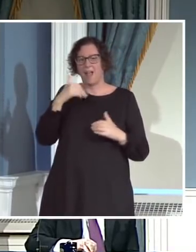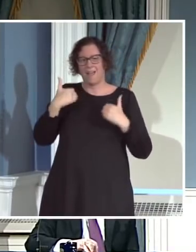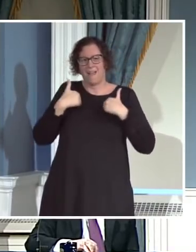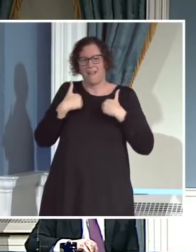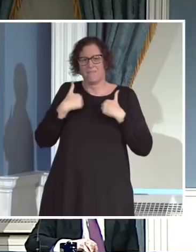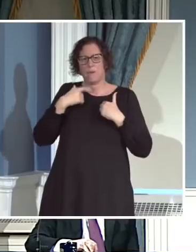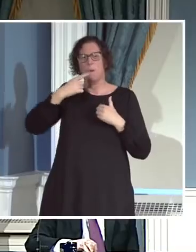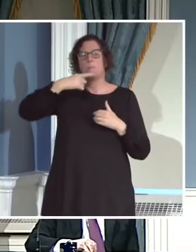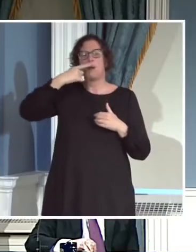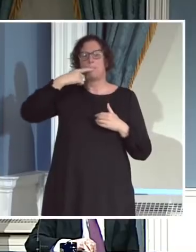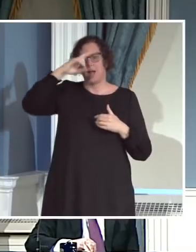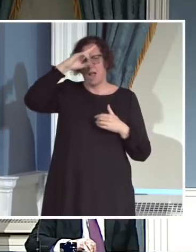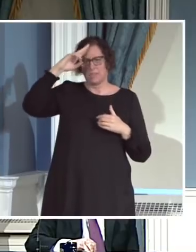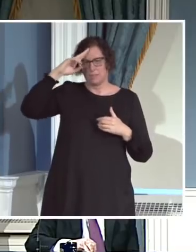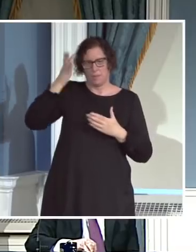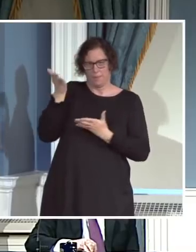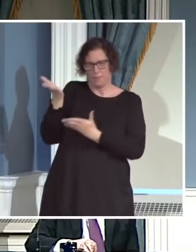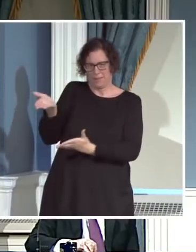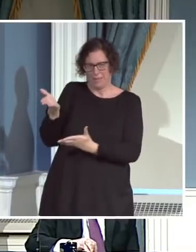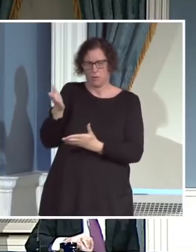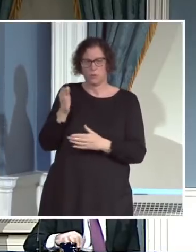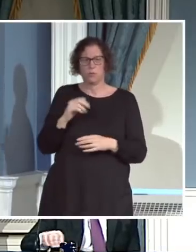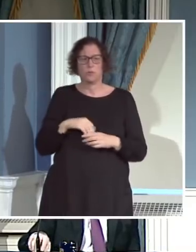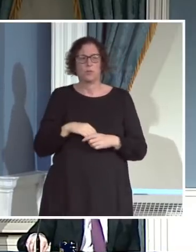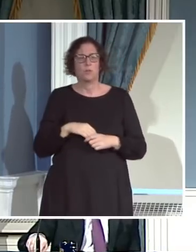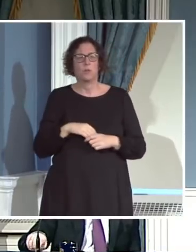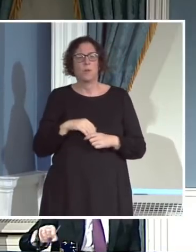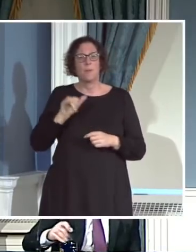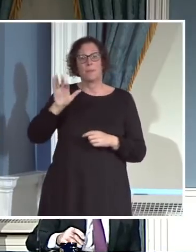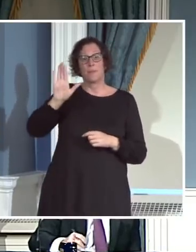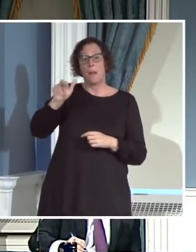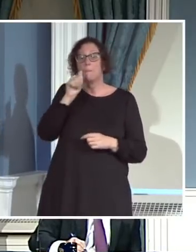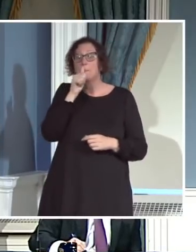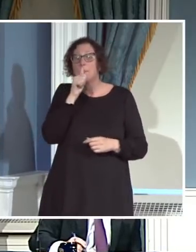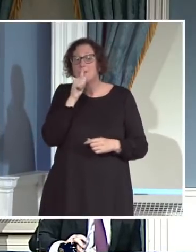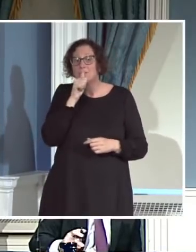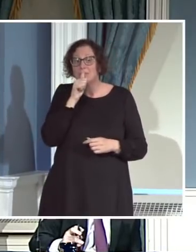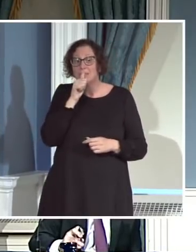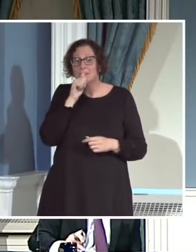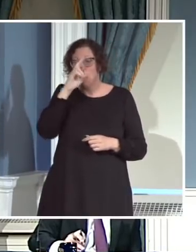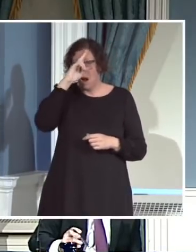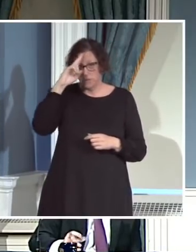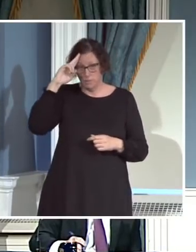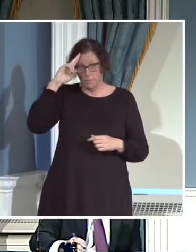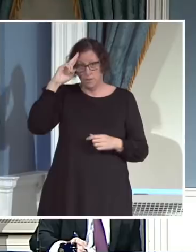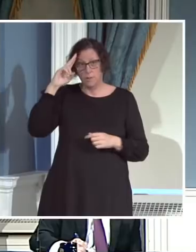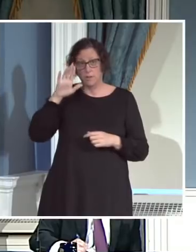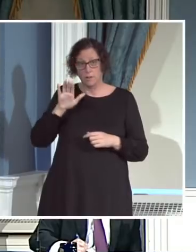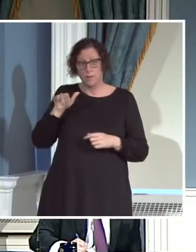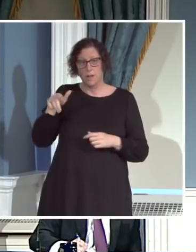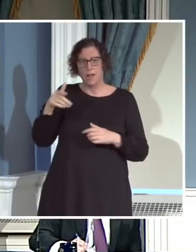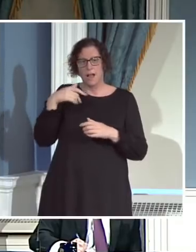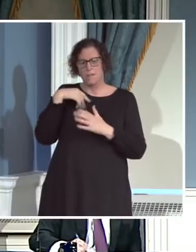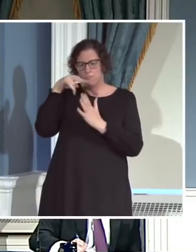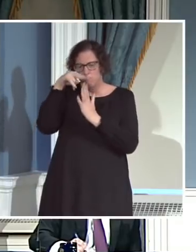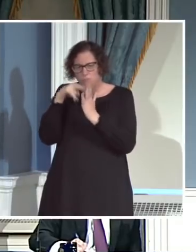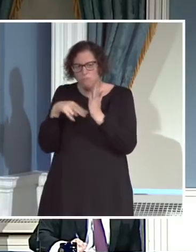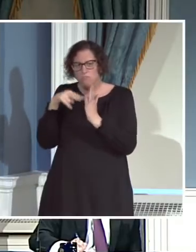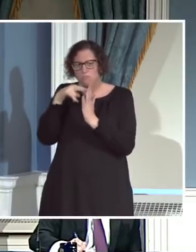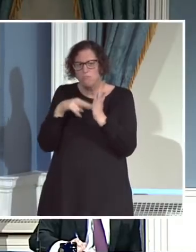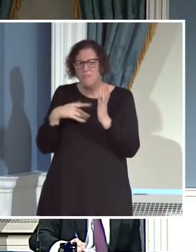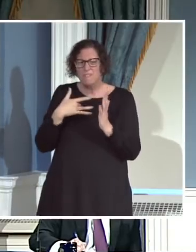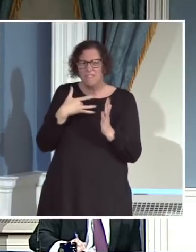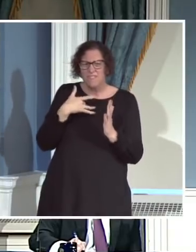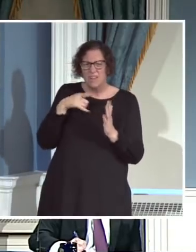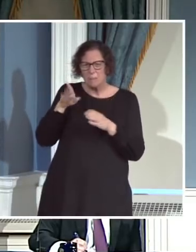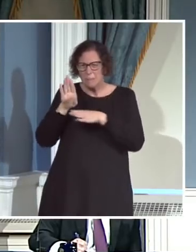patients alone being treated at the 2 hospitals. And from what we know about the 2 hospitals' capacity, surge capacity,